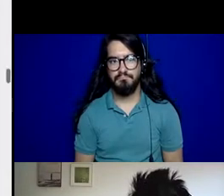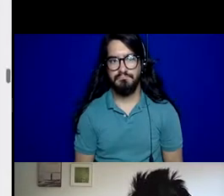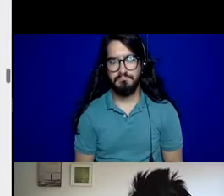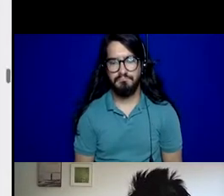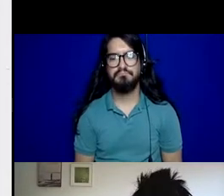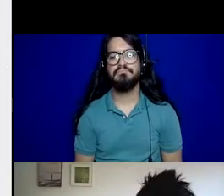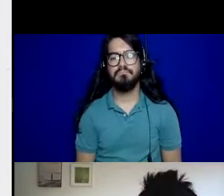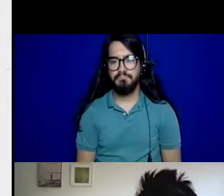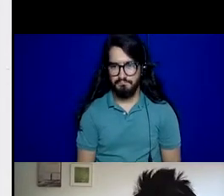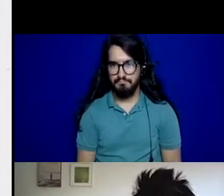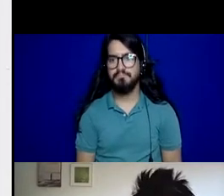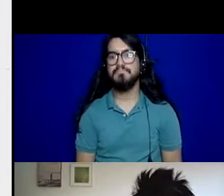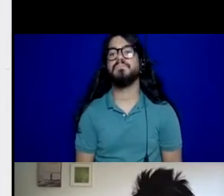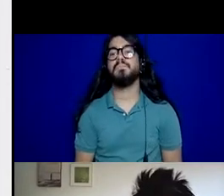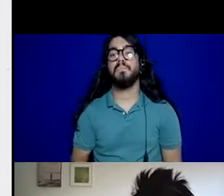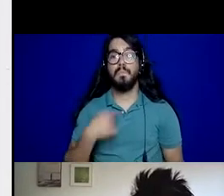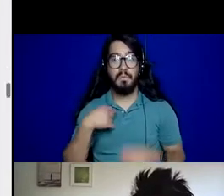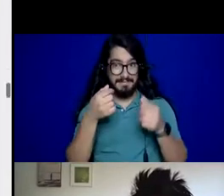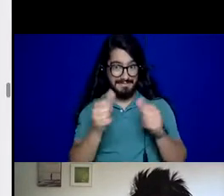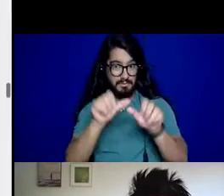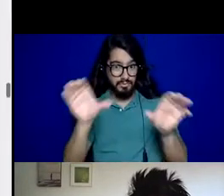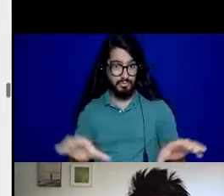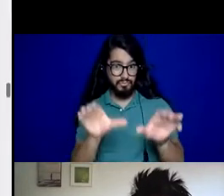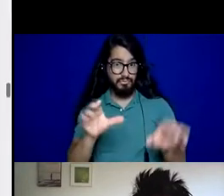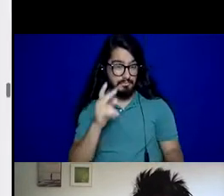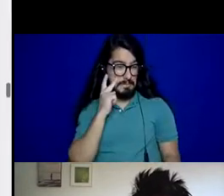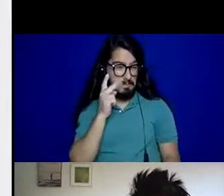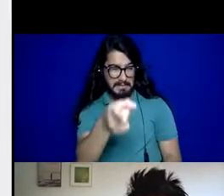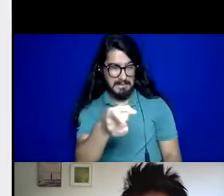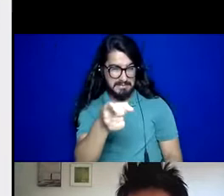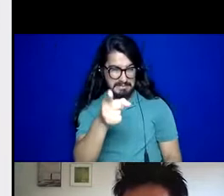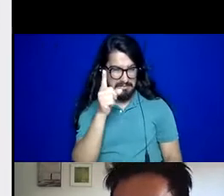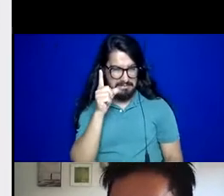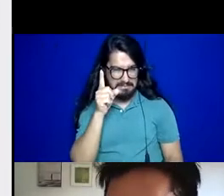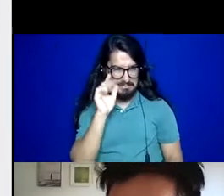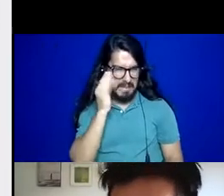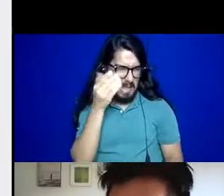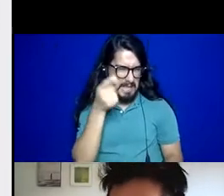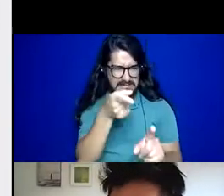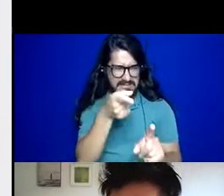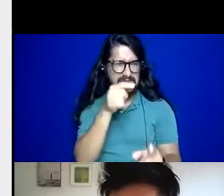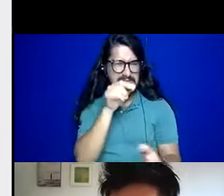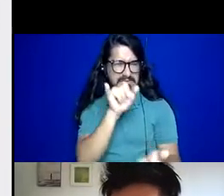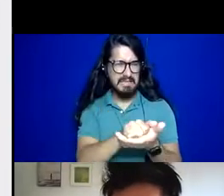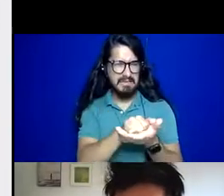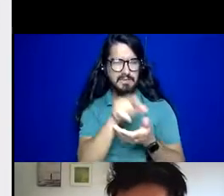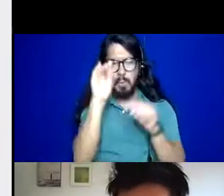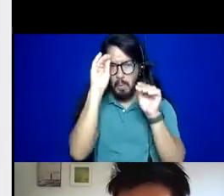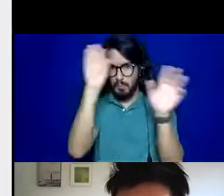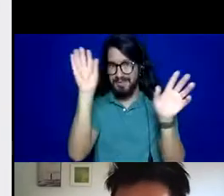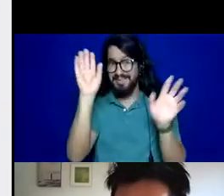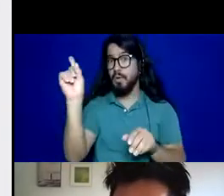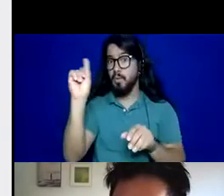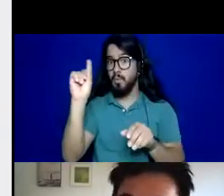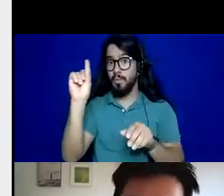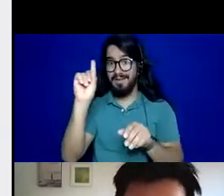So when I tried to do that, mine looked something like this. It was pretty clear to me where my cameras